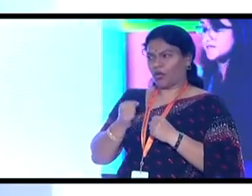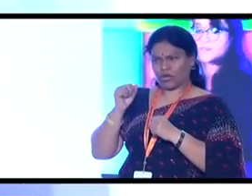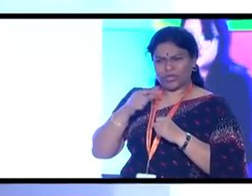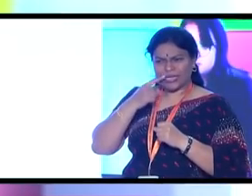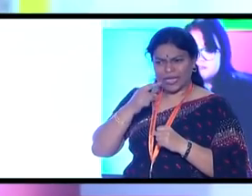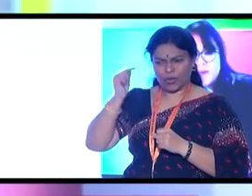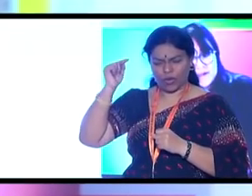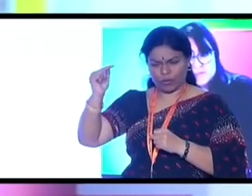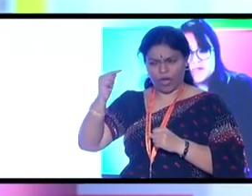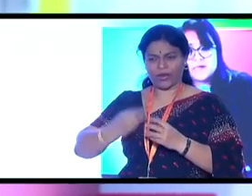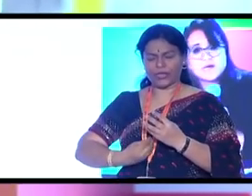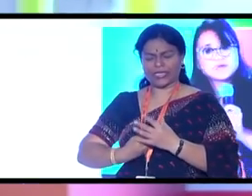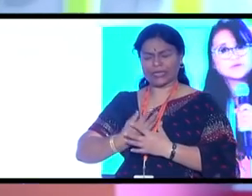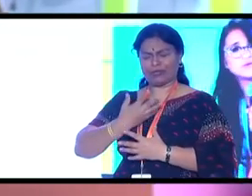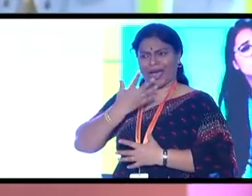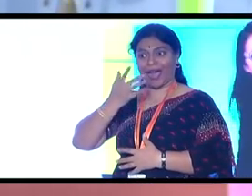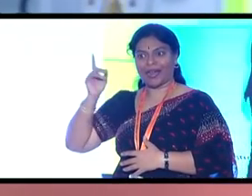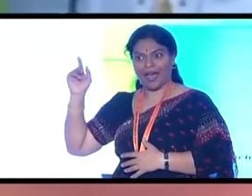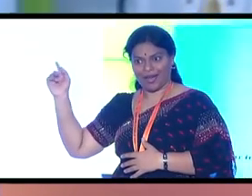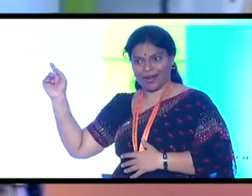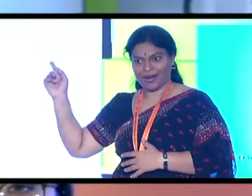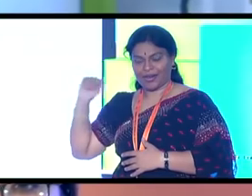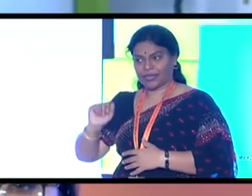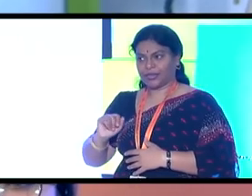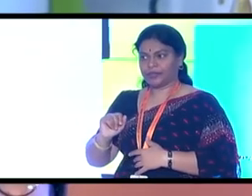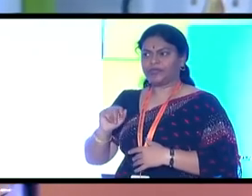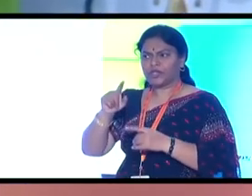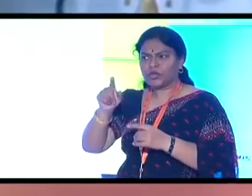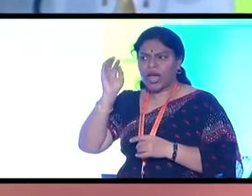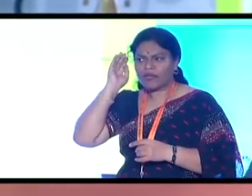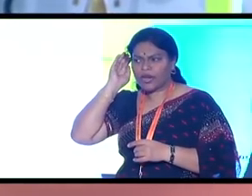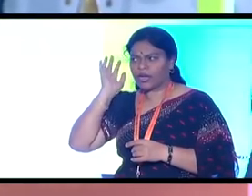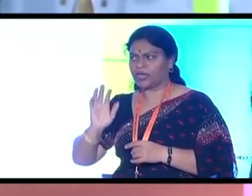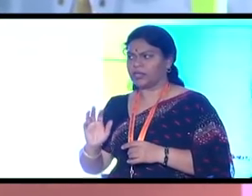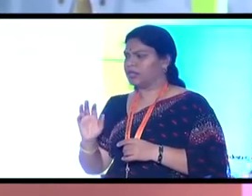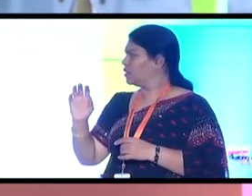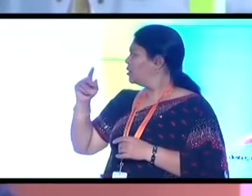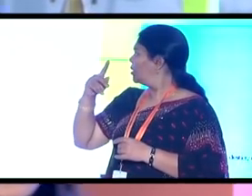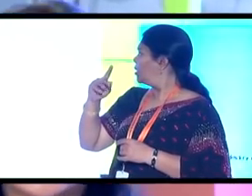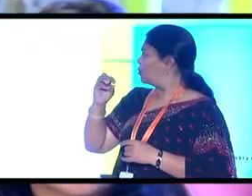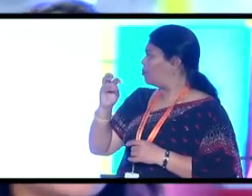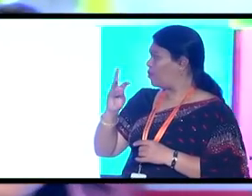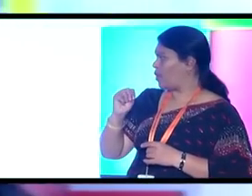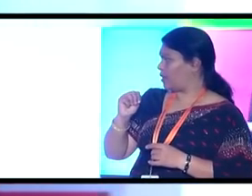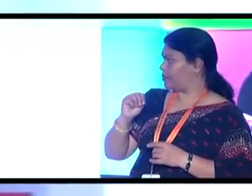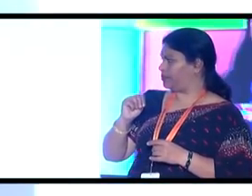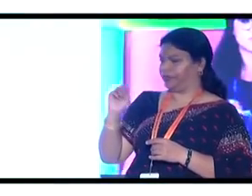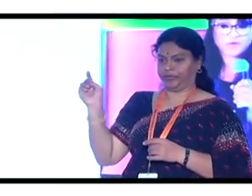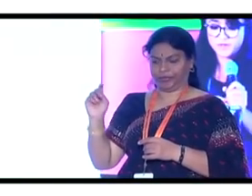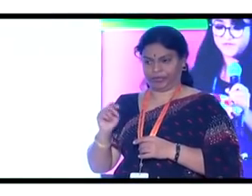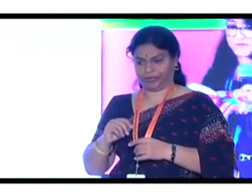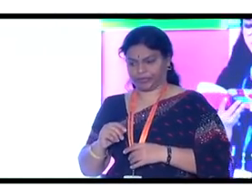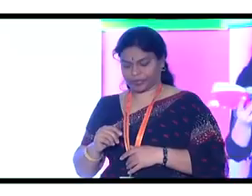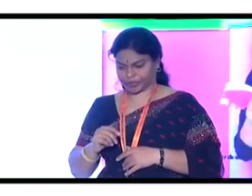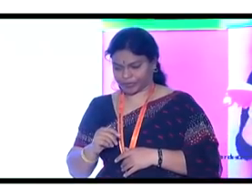that has inspired me, and you all have also heard this poem a number of times. Just I want to recite the poem